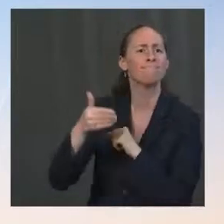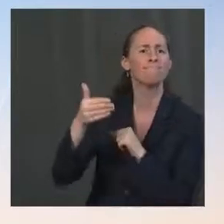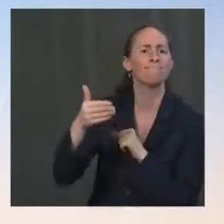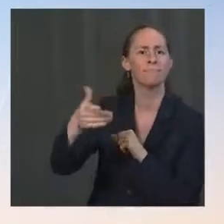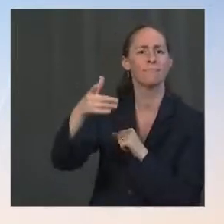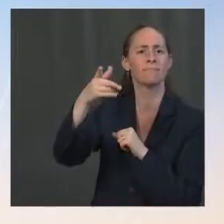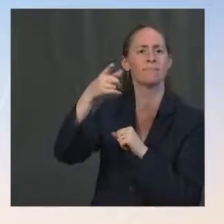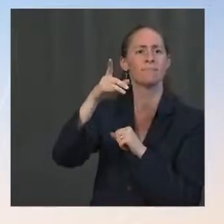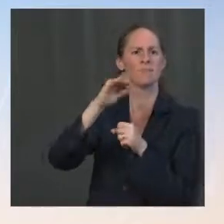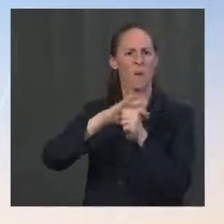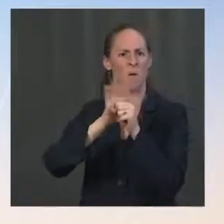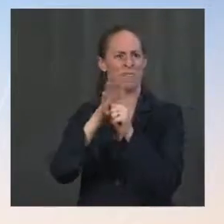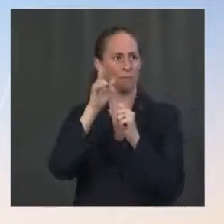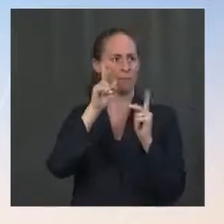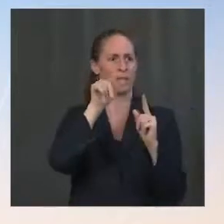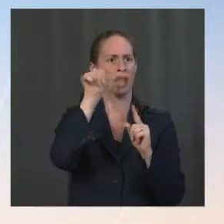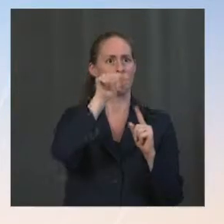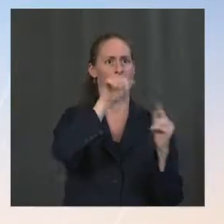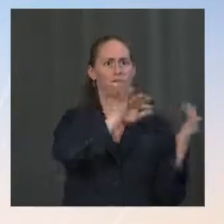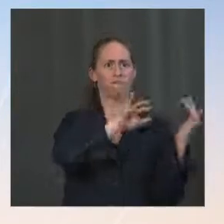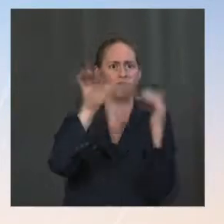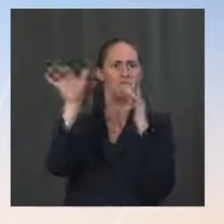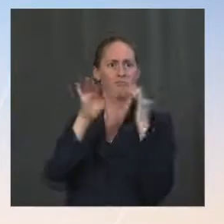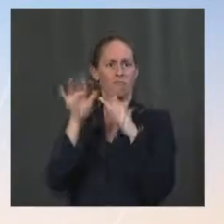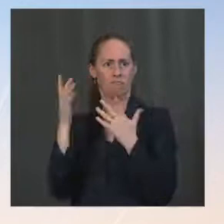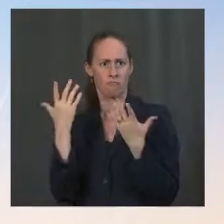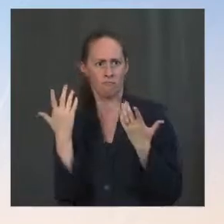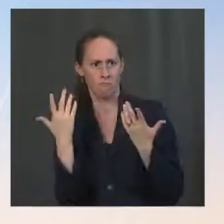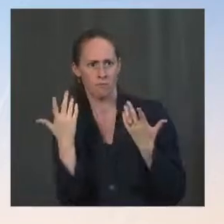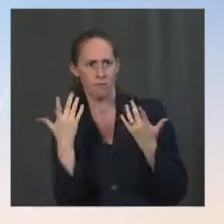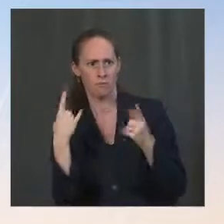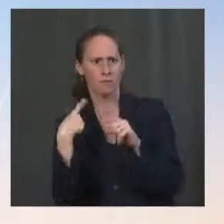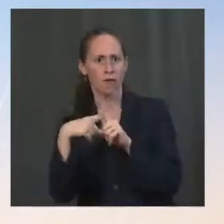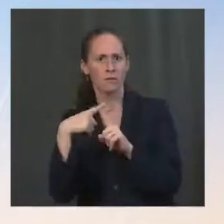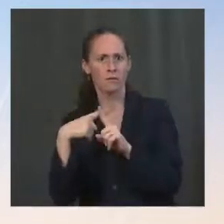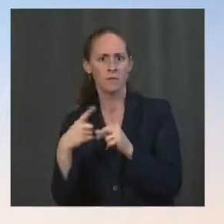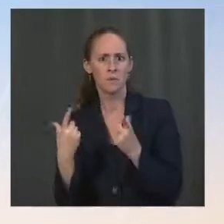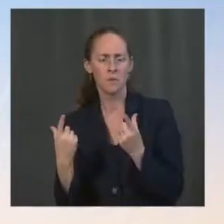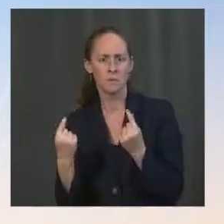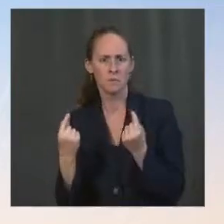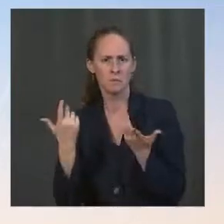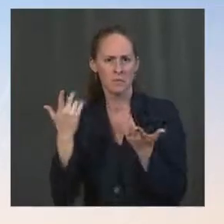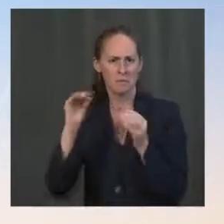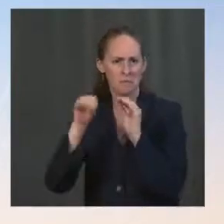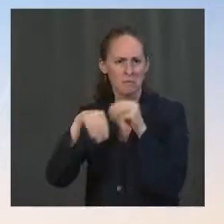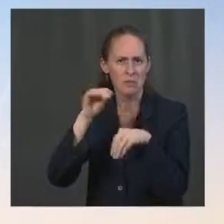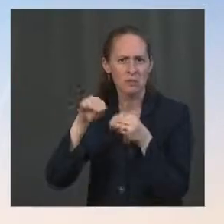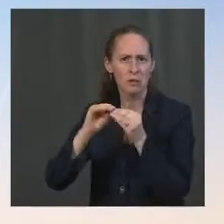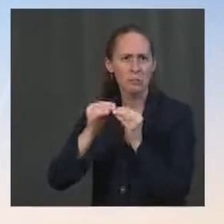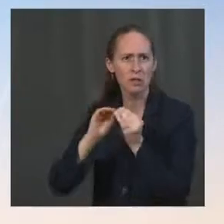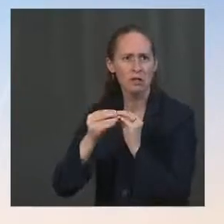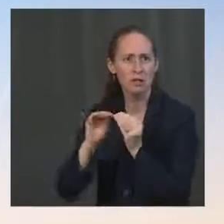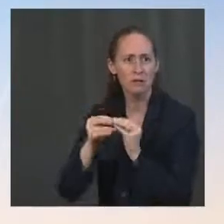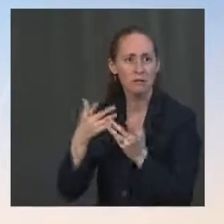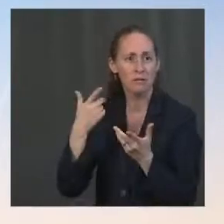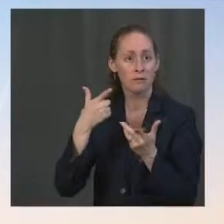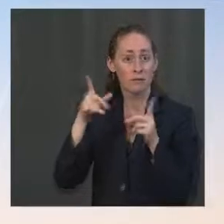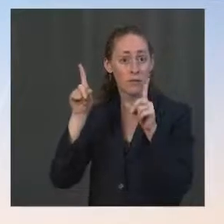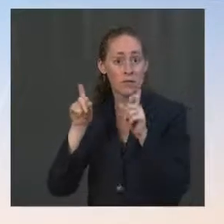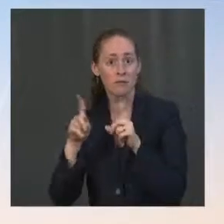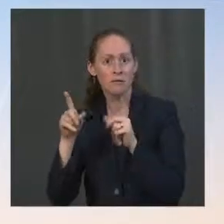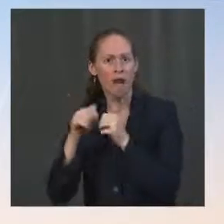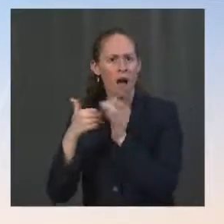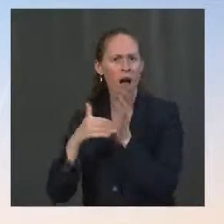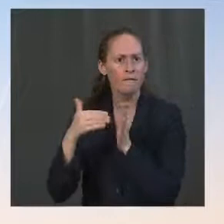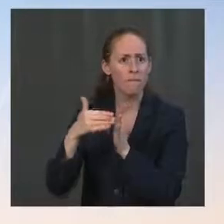what the positivity rate is? And can you say how many times are these evacuees being tested? You said that they're being tested in Kabul.